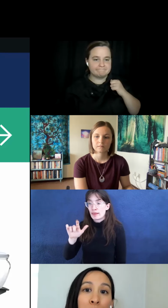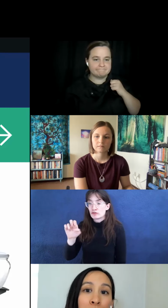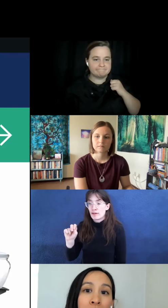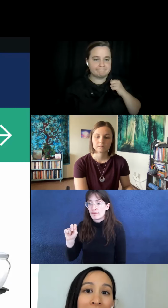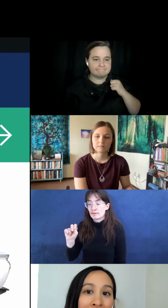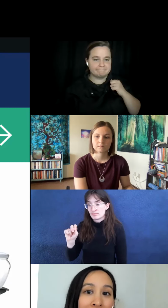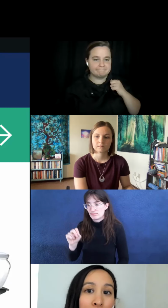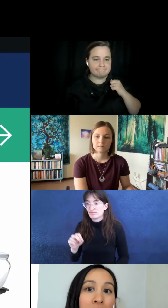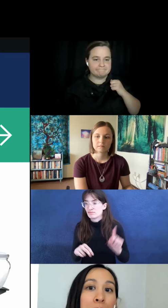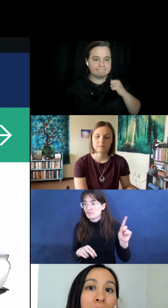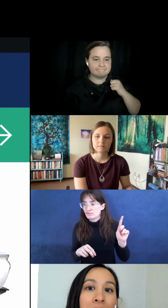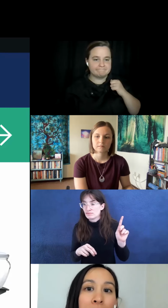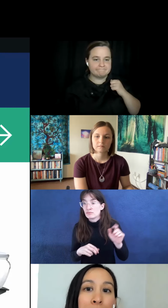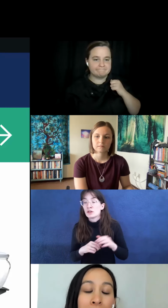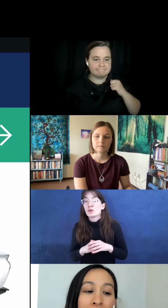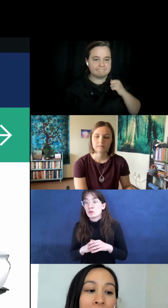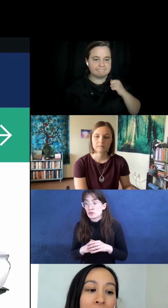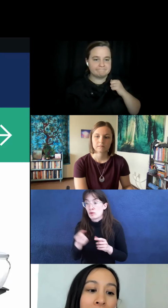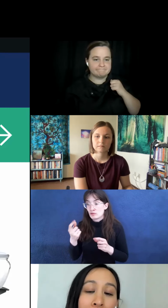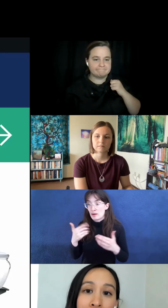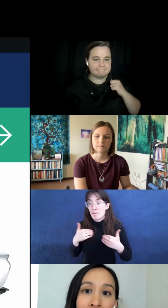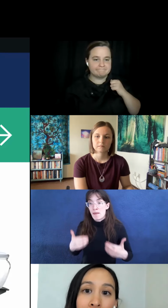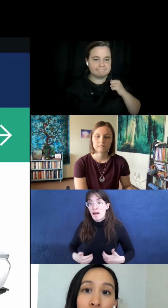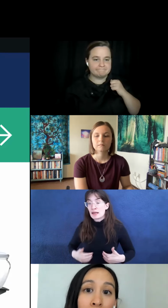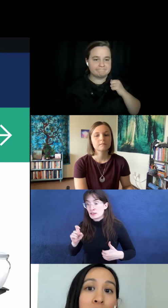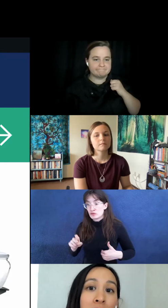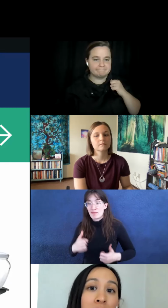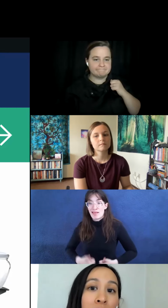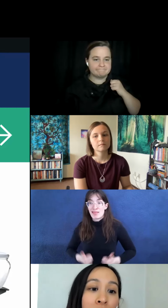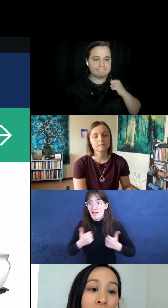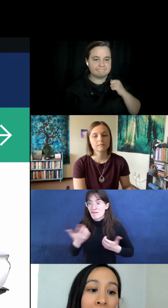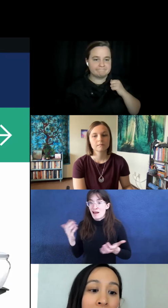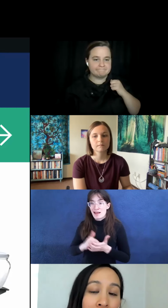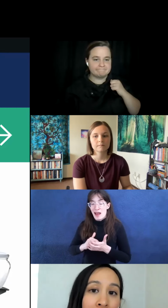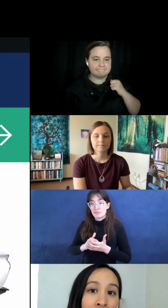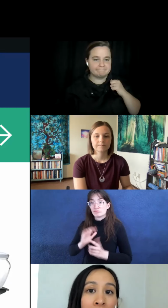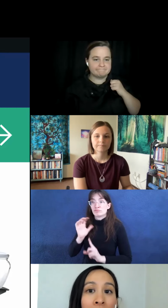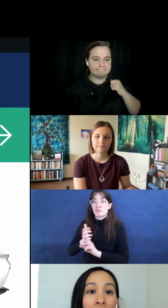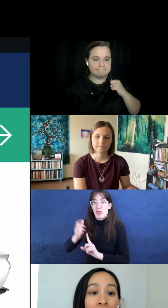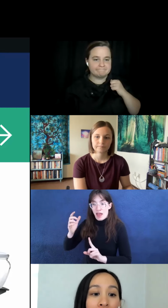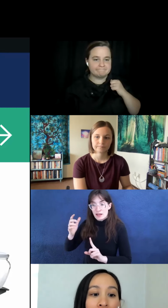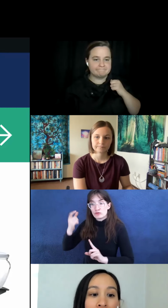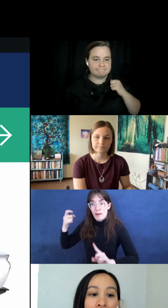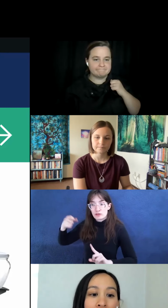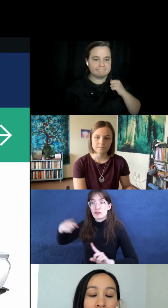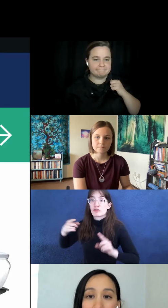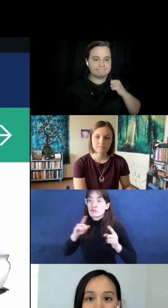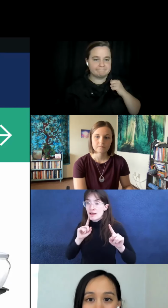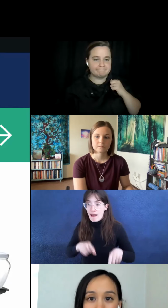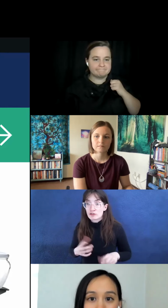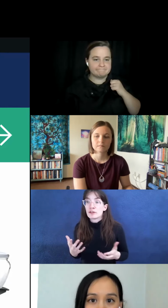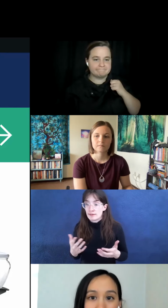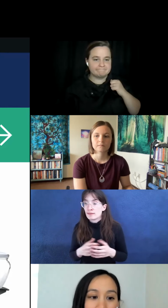way, relive or our body be in that trauma trigger reaction. And then, or